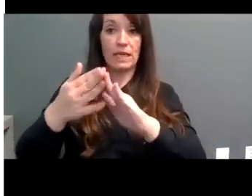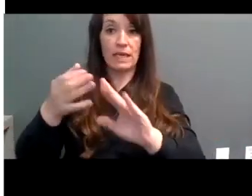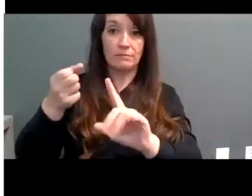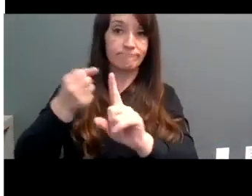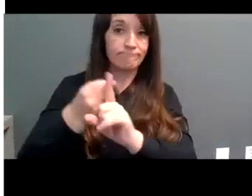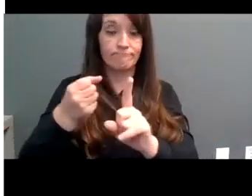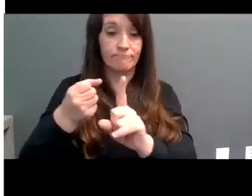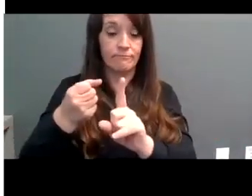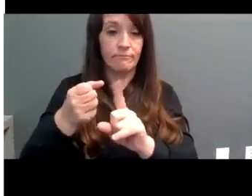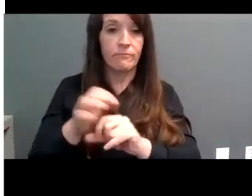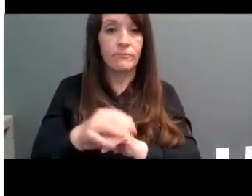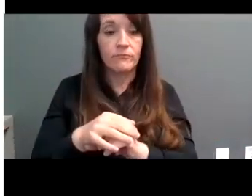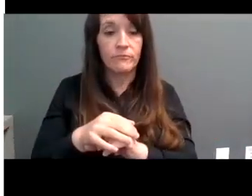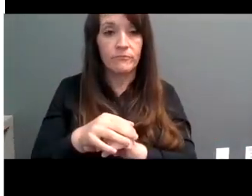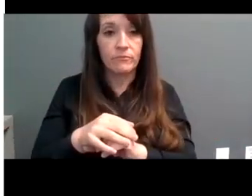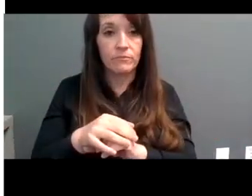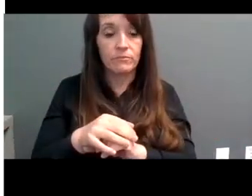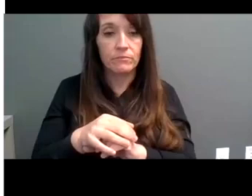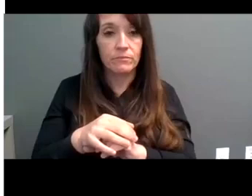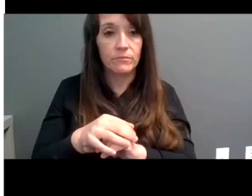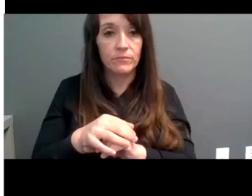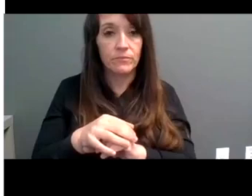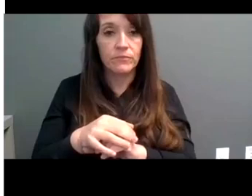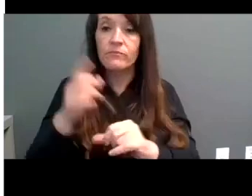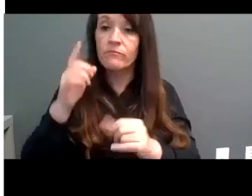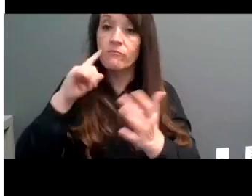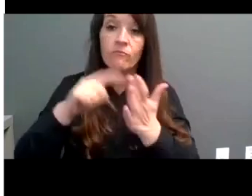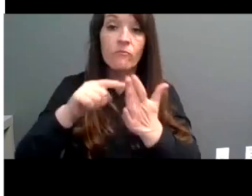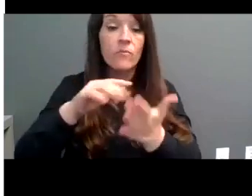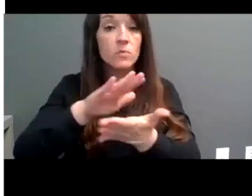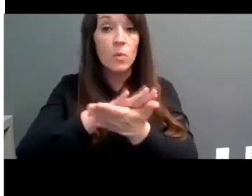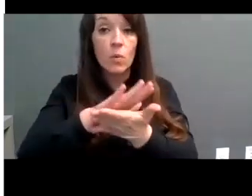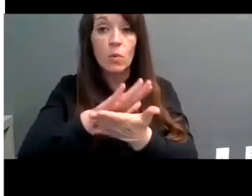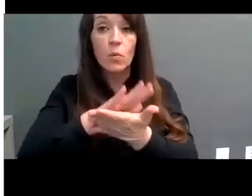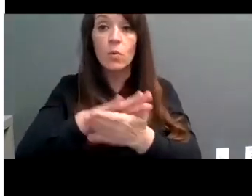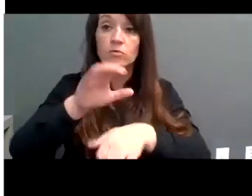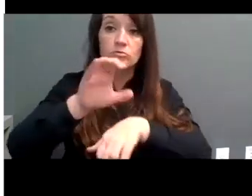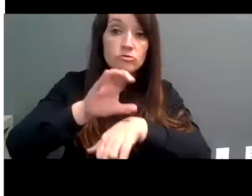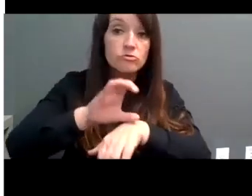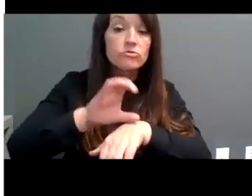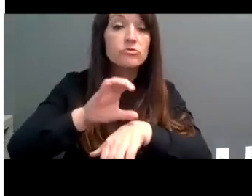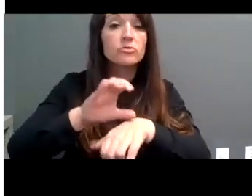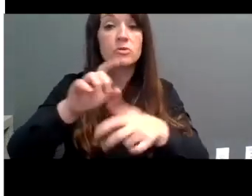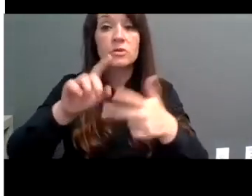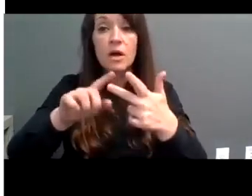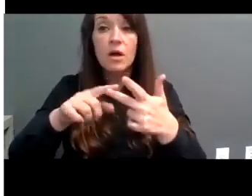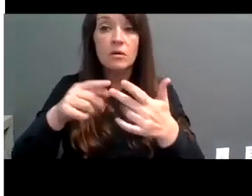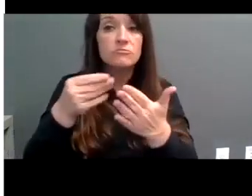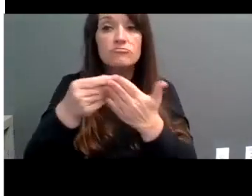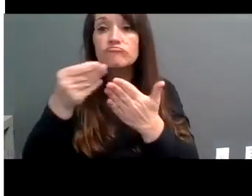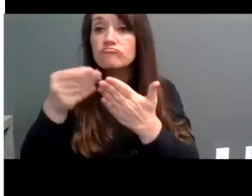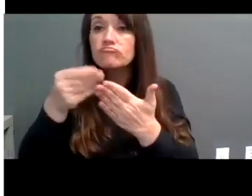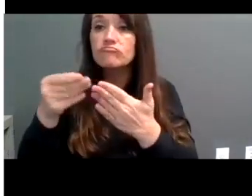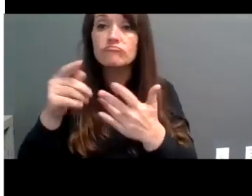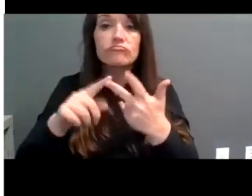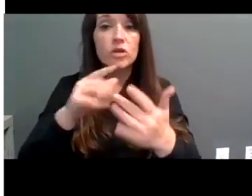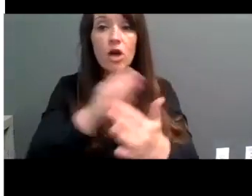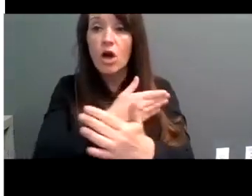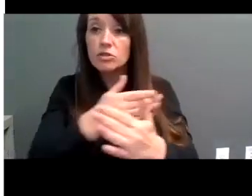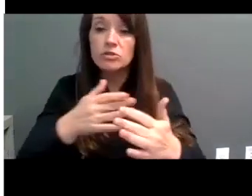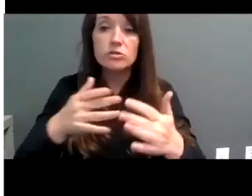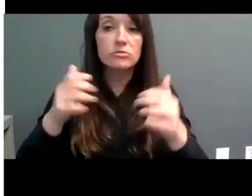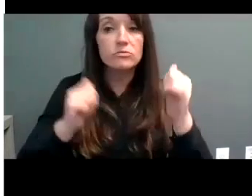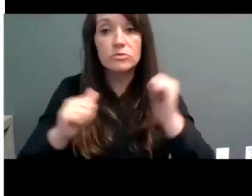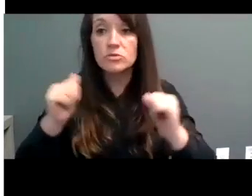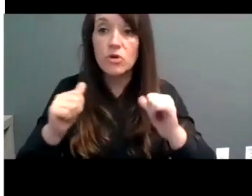in public settings like schools, houses of worship, shopping venues, concerts, and other places